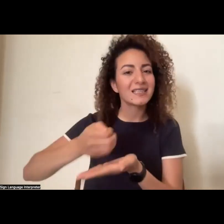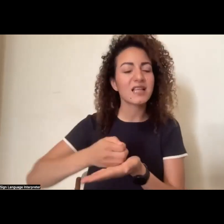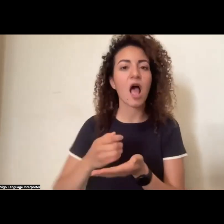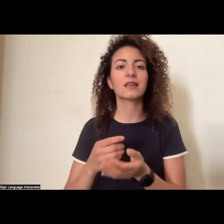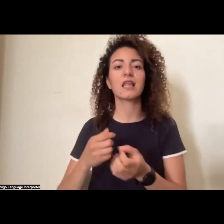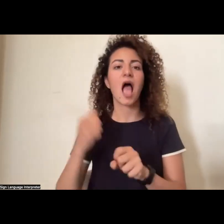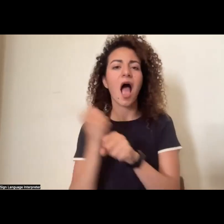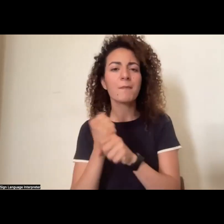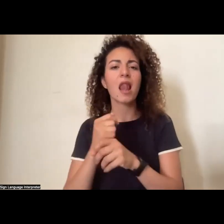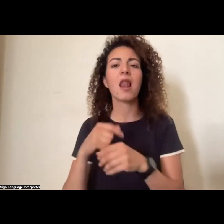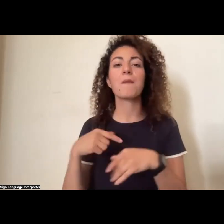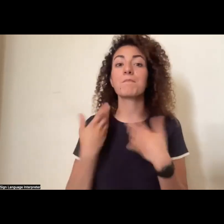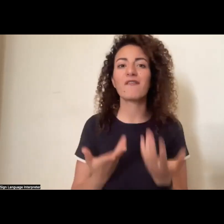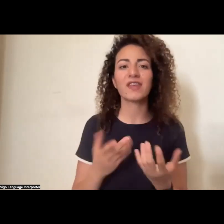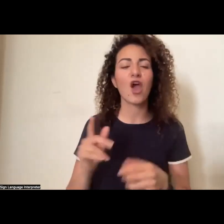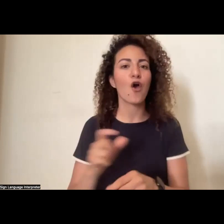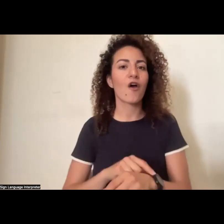opportunities that